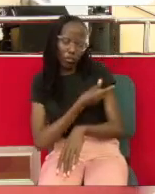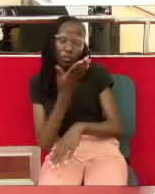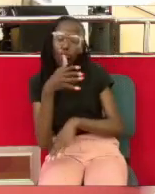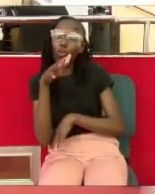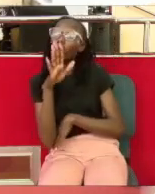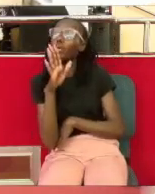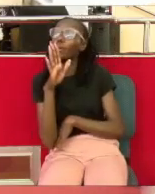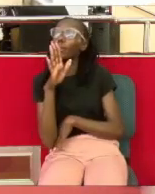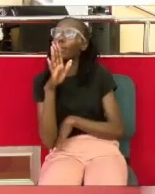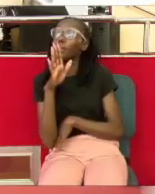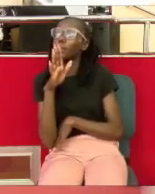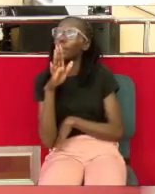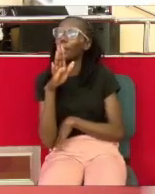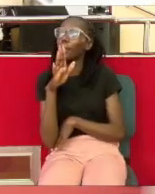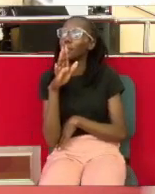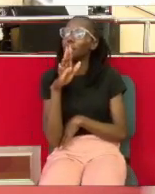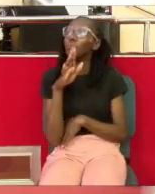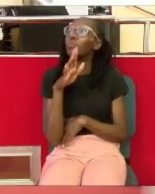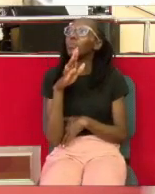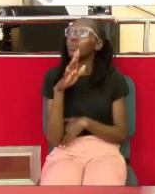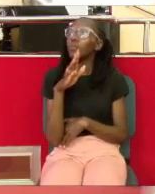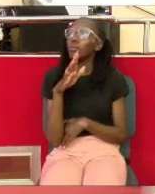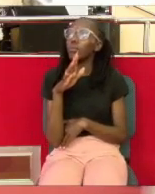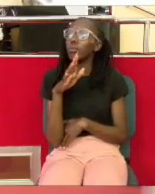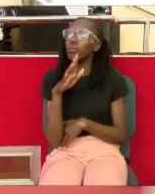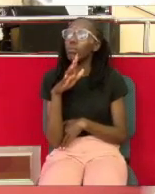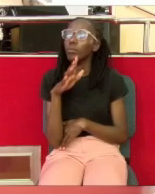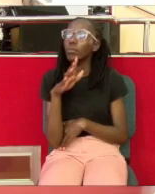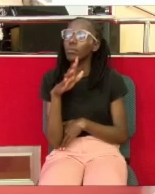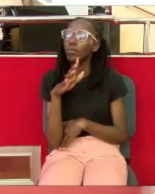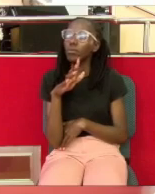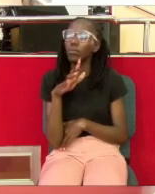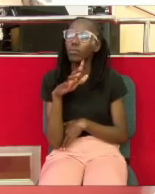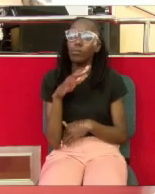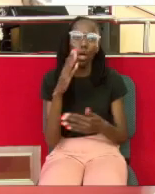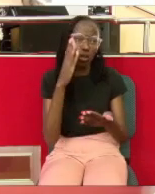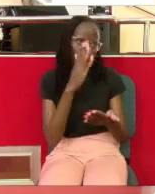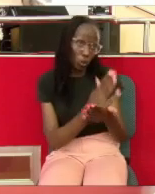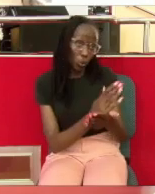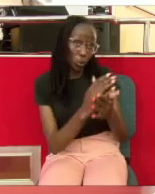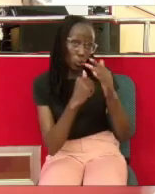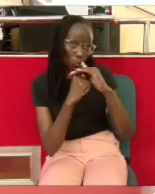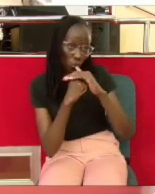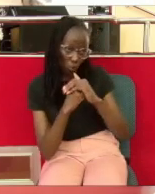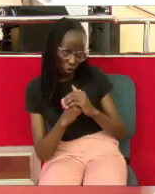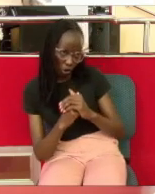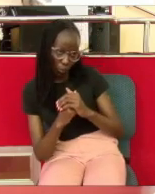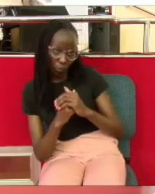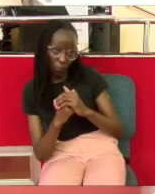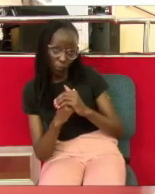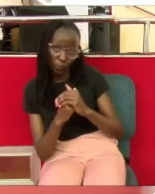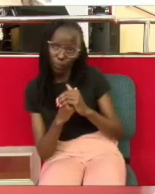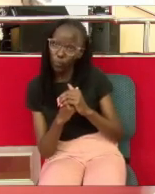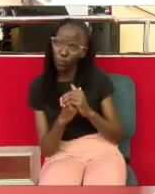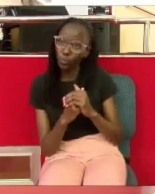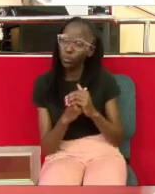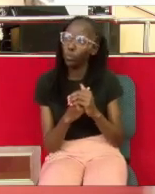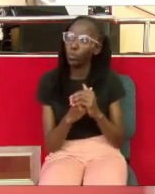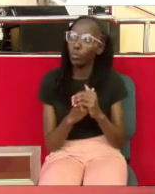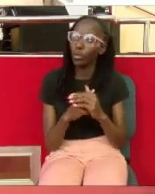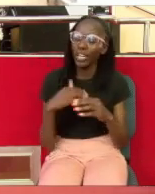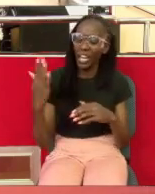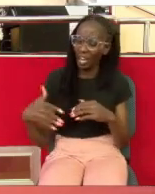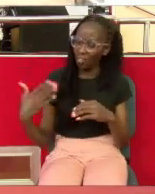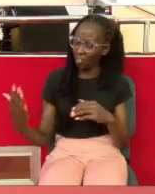good. Tukiangalia neema ya Mungu ambayo ni nzuri sana. It triggers true worship. Inasababisha ibada ya kweli. Everything that God